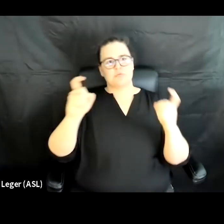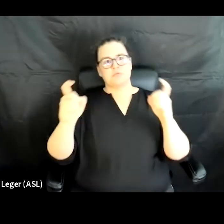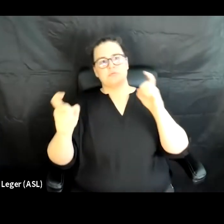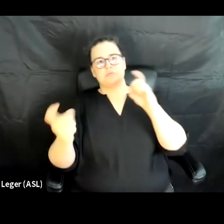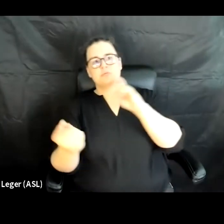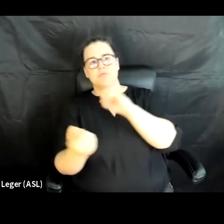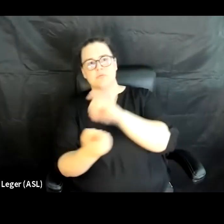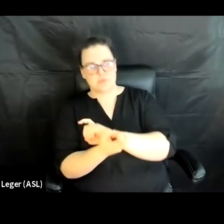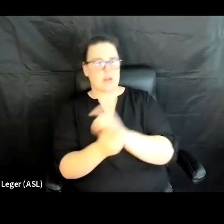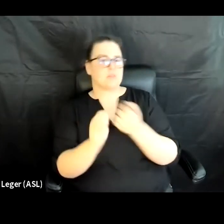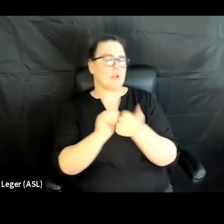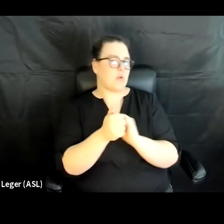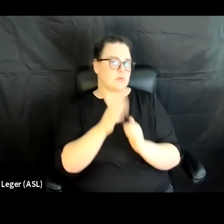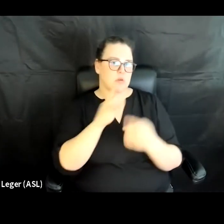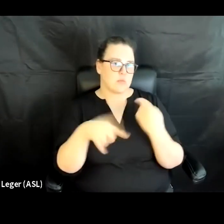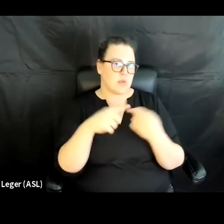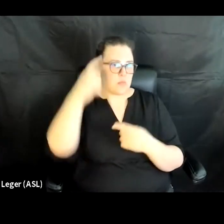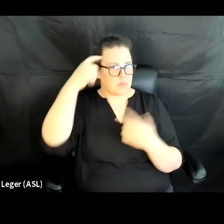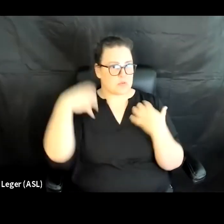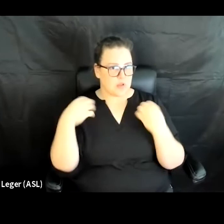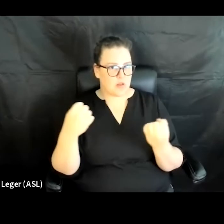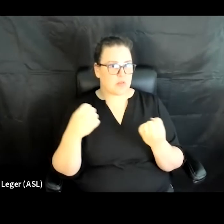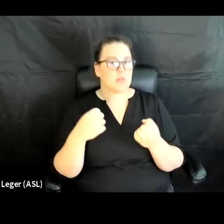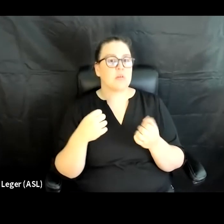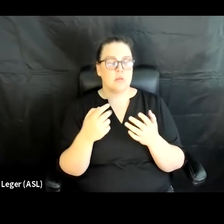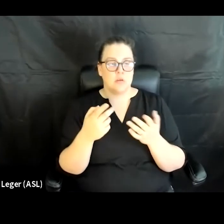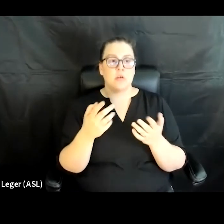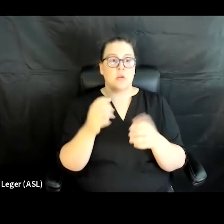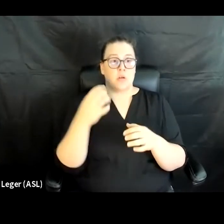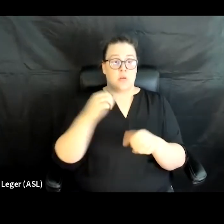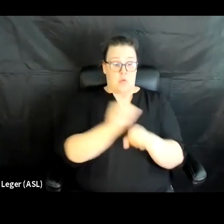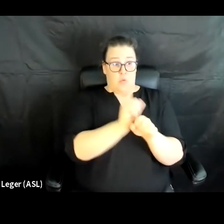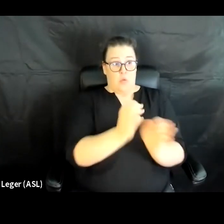that employees are going to want to see their employers be cognizant of.